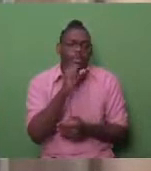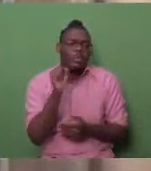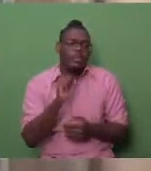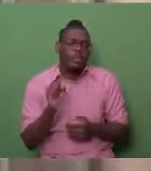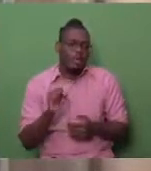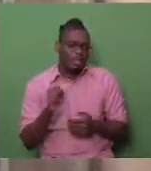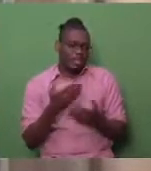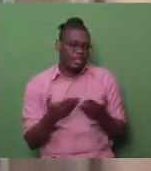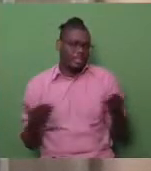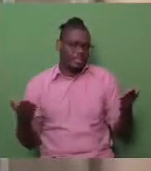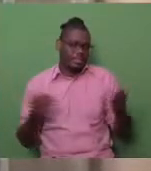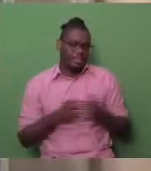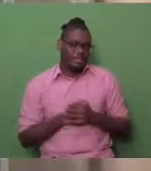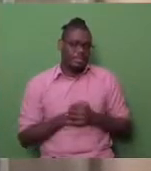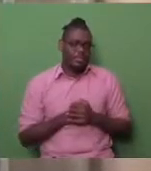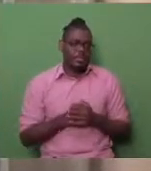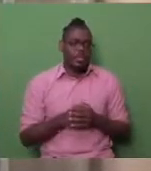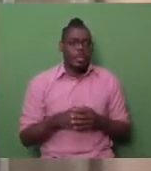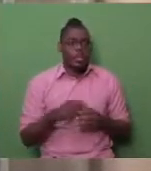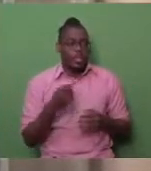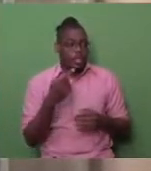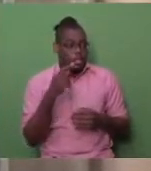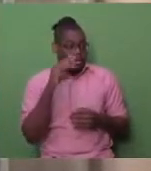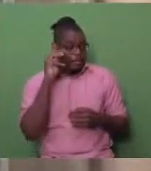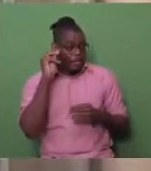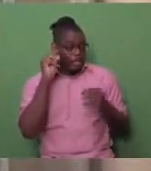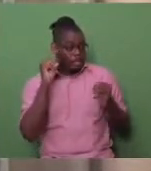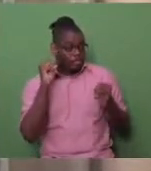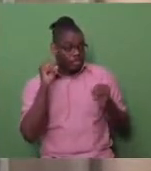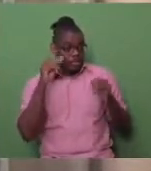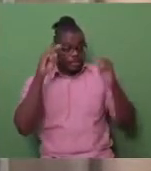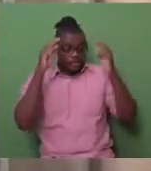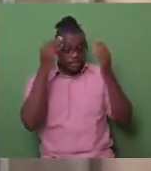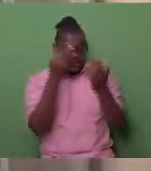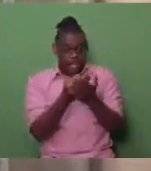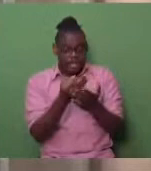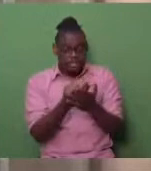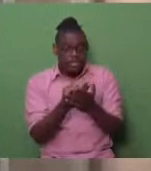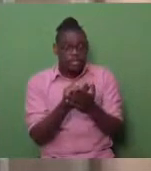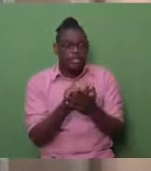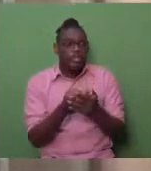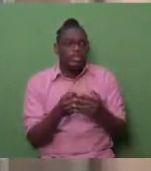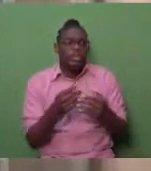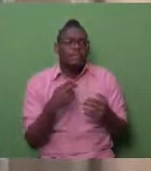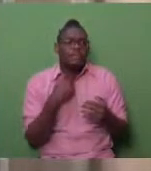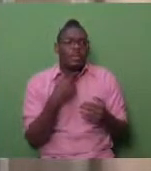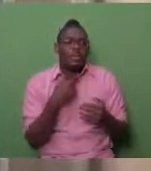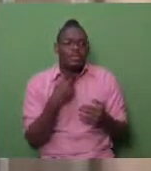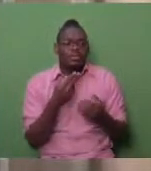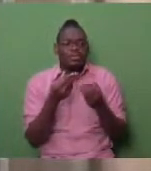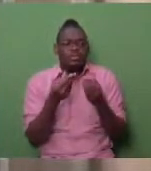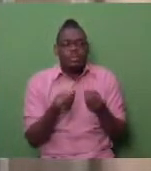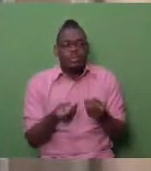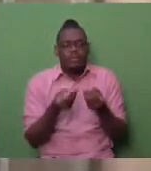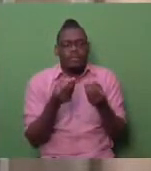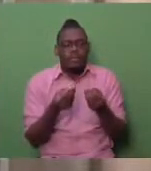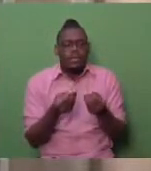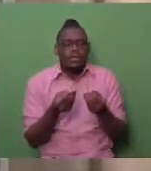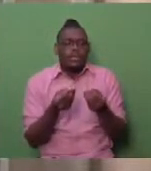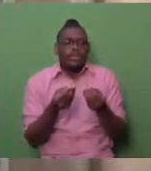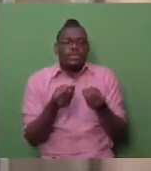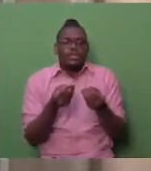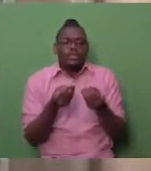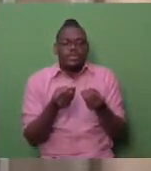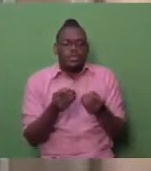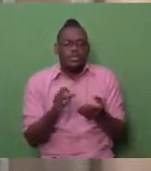slumped lower to whisper, "Madam Speaker, the upcoming demand for funding requirements will far exceed